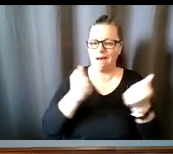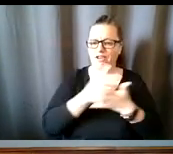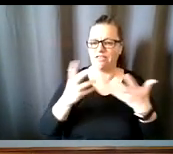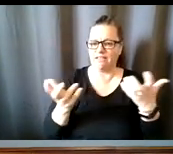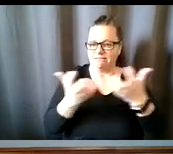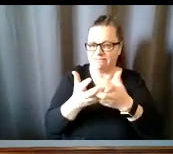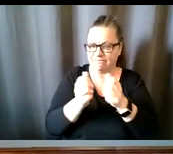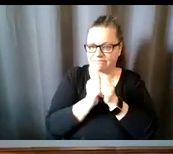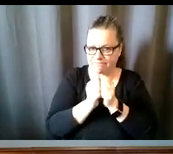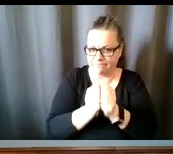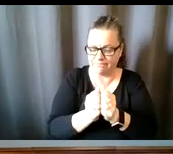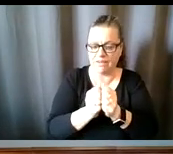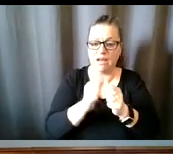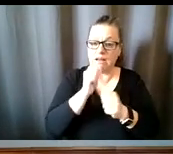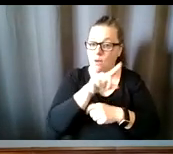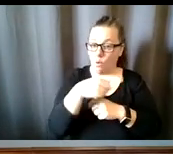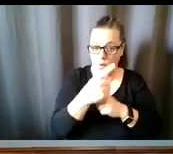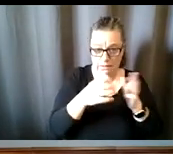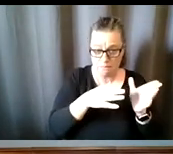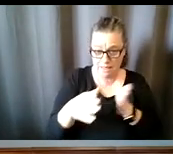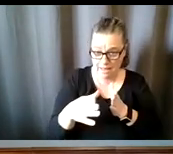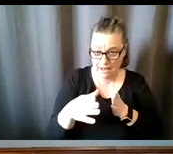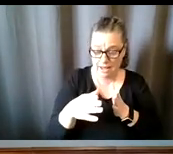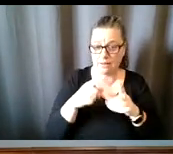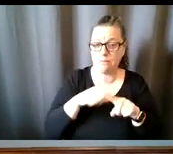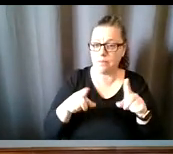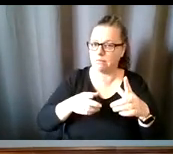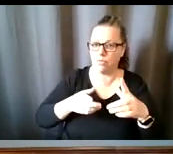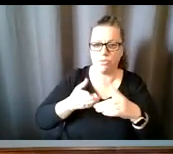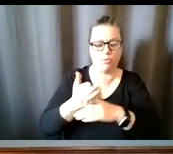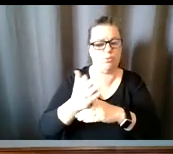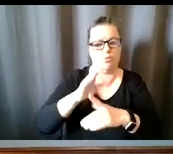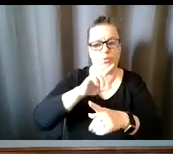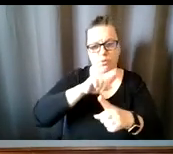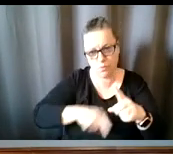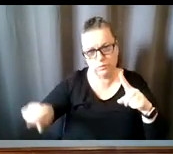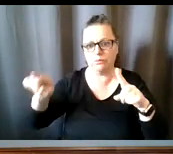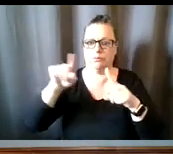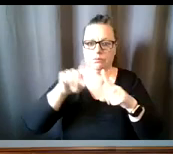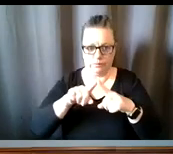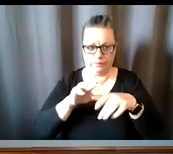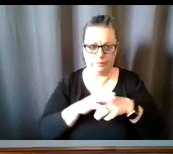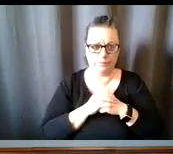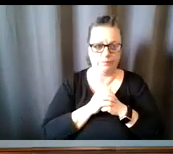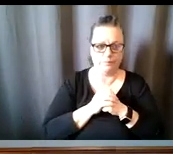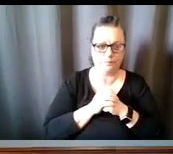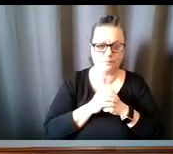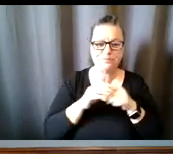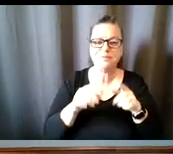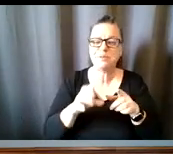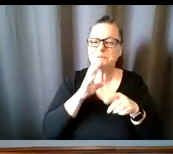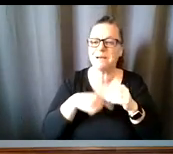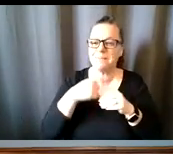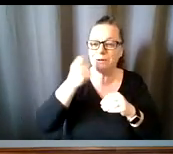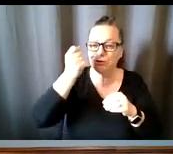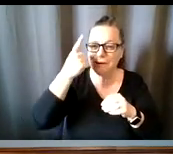in the planning phase, but throughout the PDCA process and cycle. So let's talk about grasp the situation. And